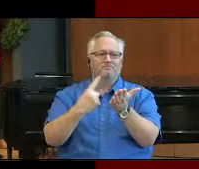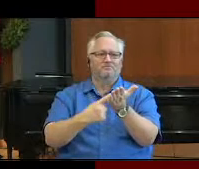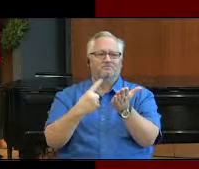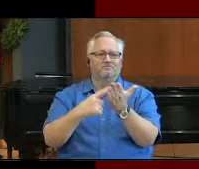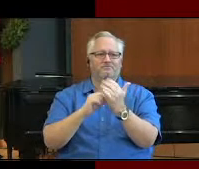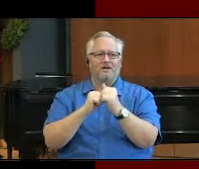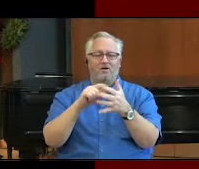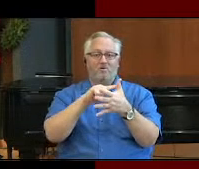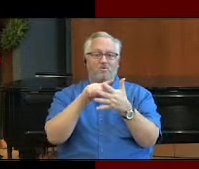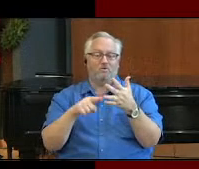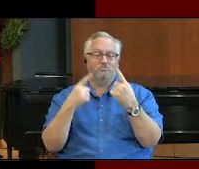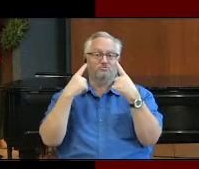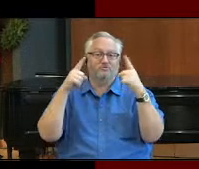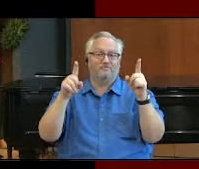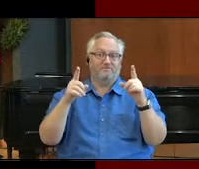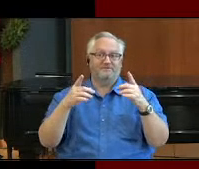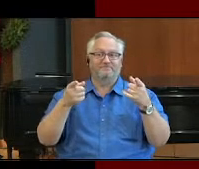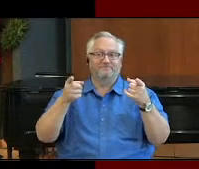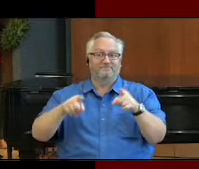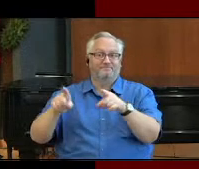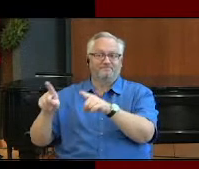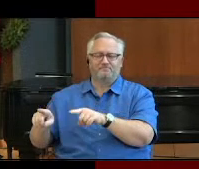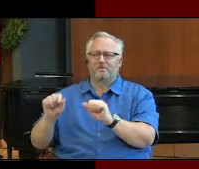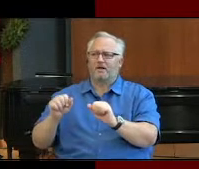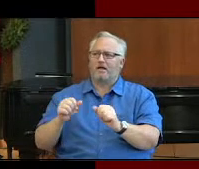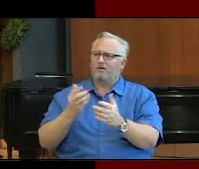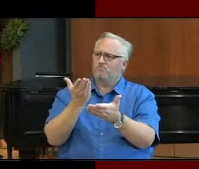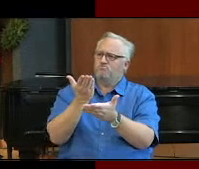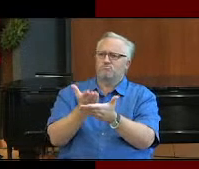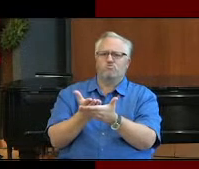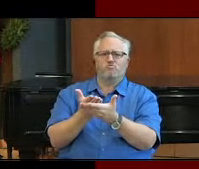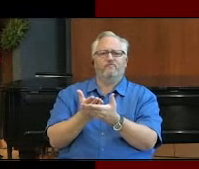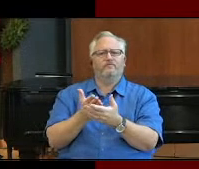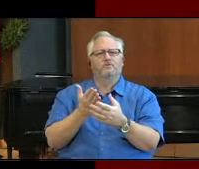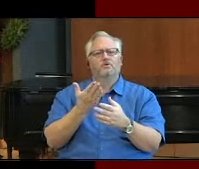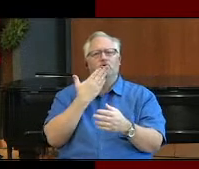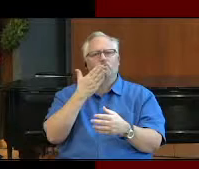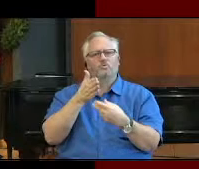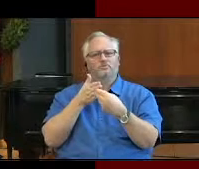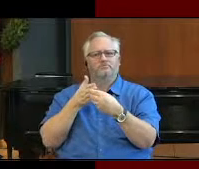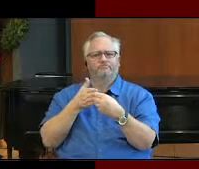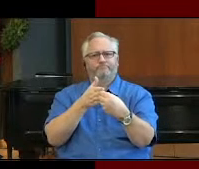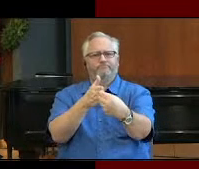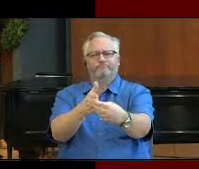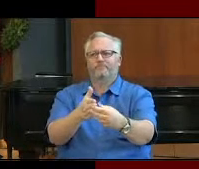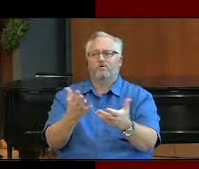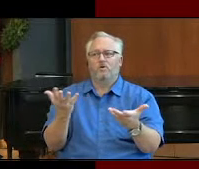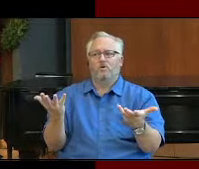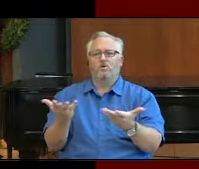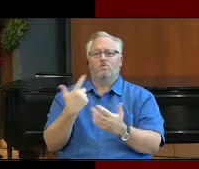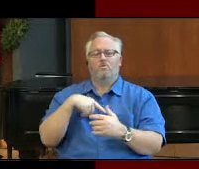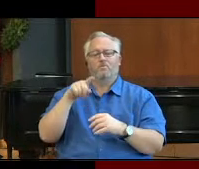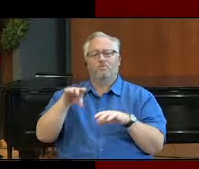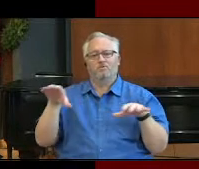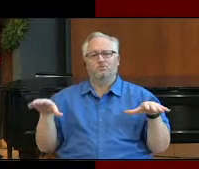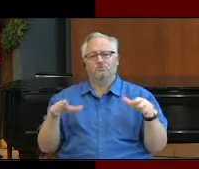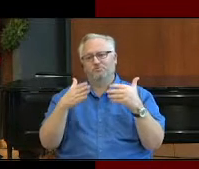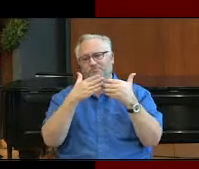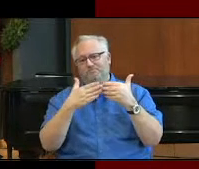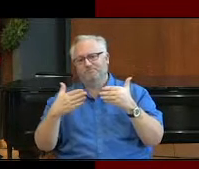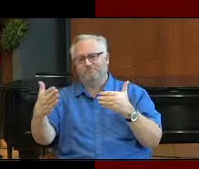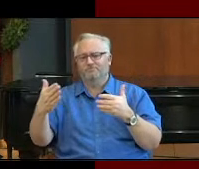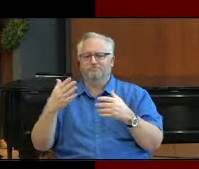these achievements were accomplished might prove as a guide as to what we need to do going forward in globalizing